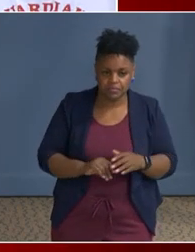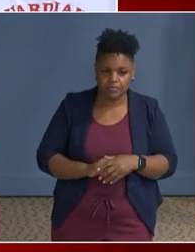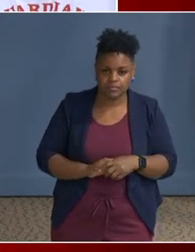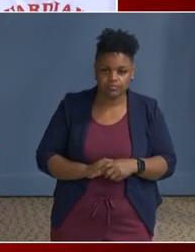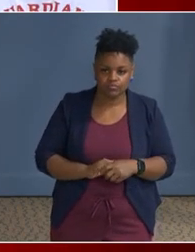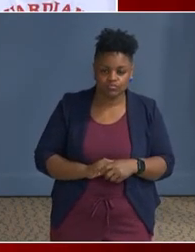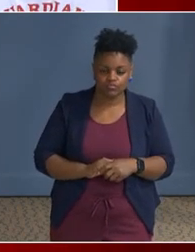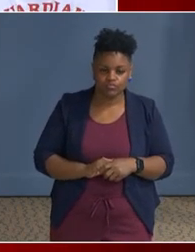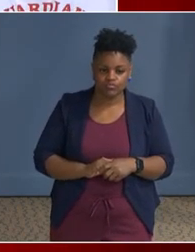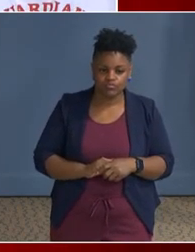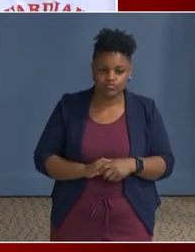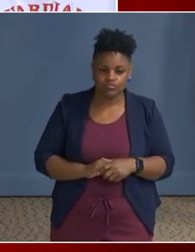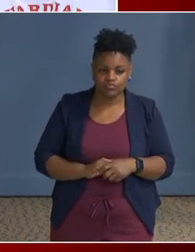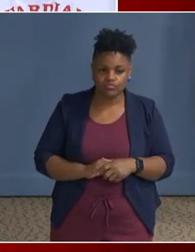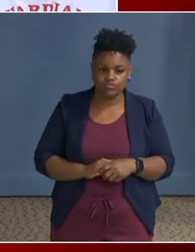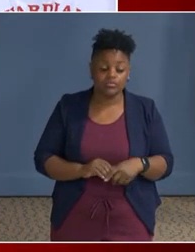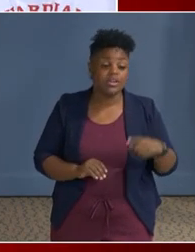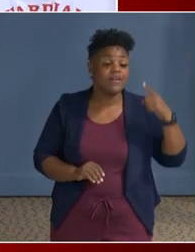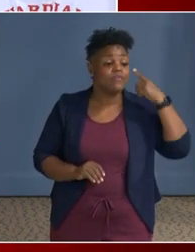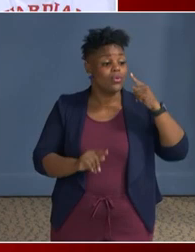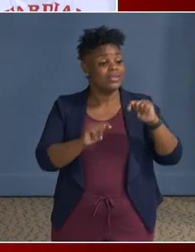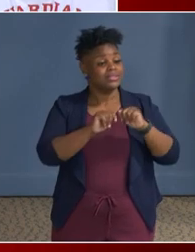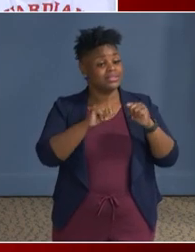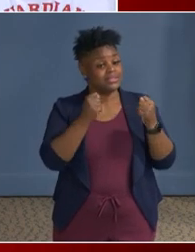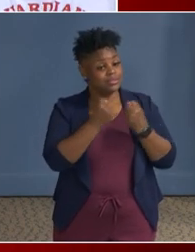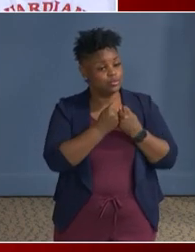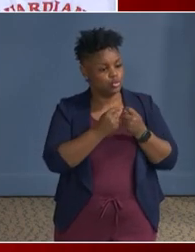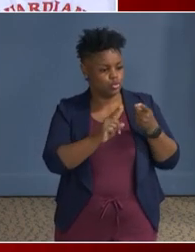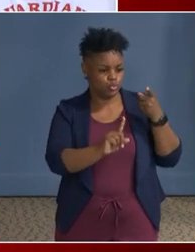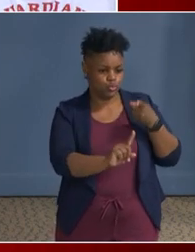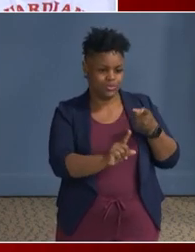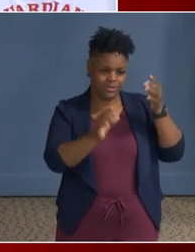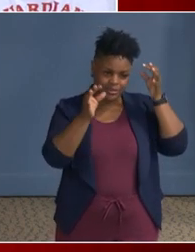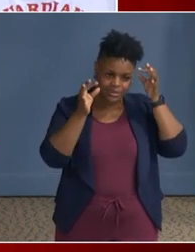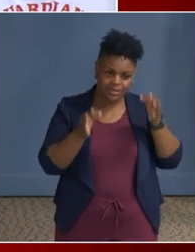choose to have a stadium.